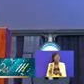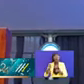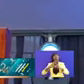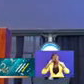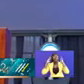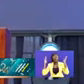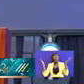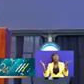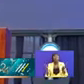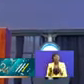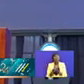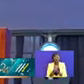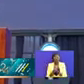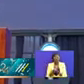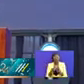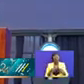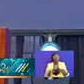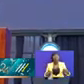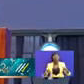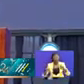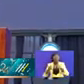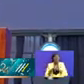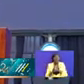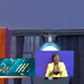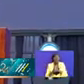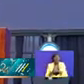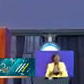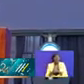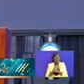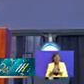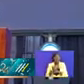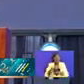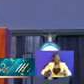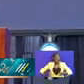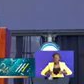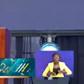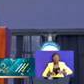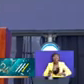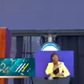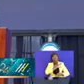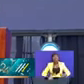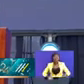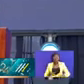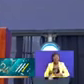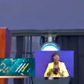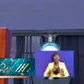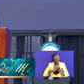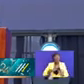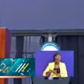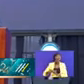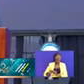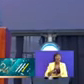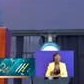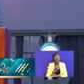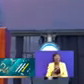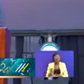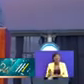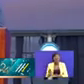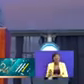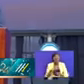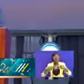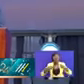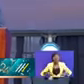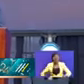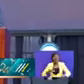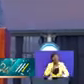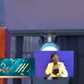world has has embraced the principles of Christ but they have rejected the person